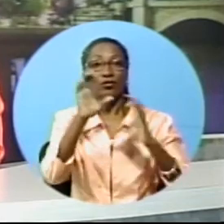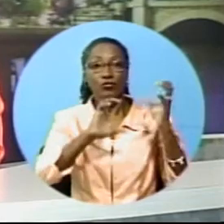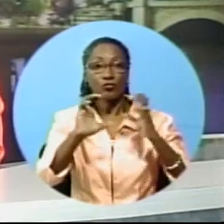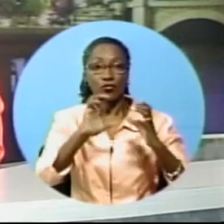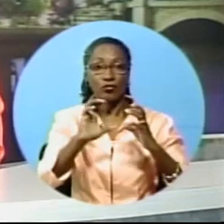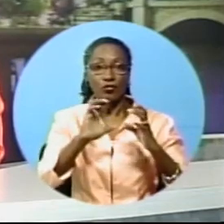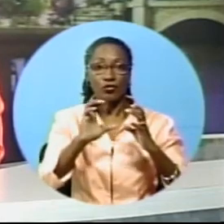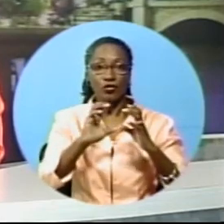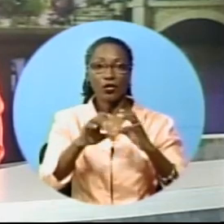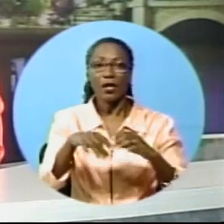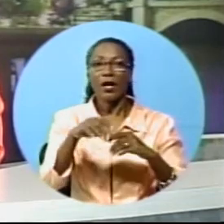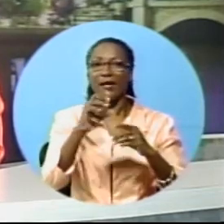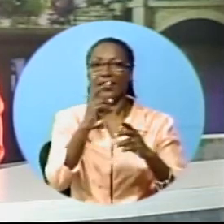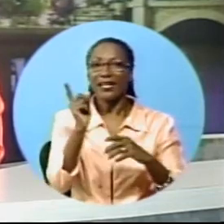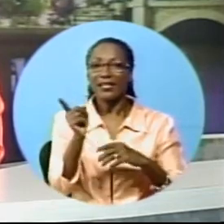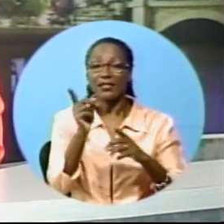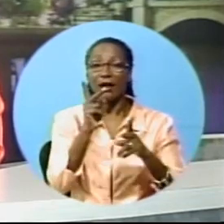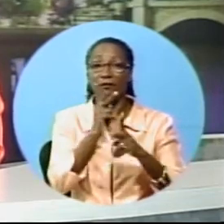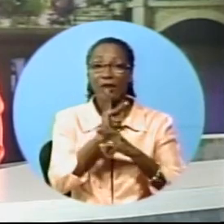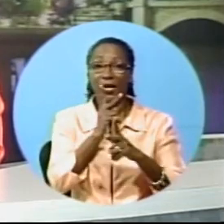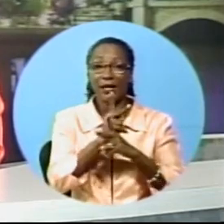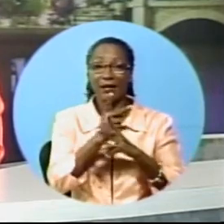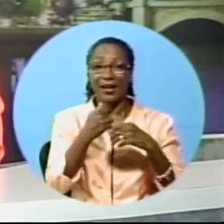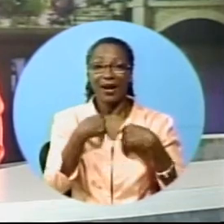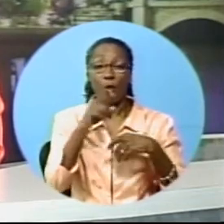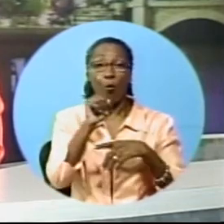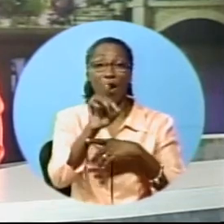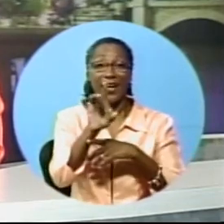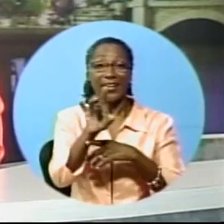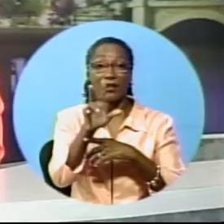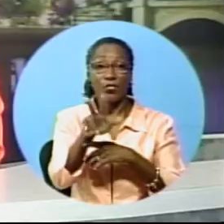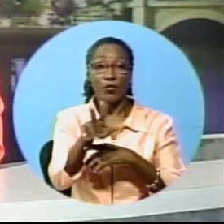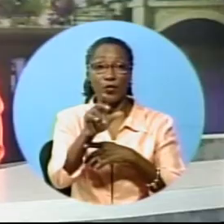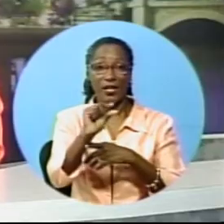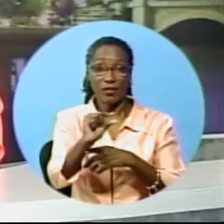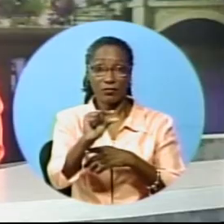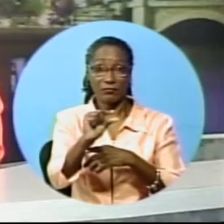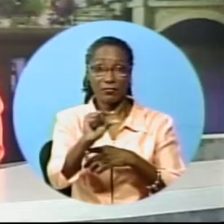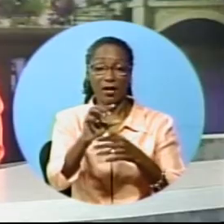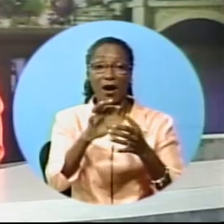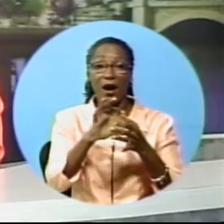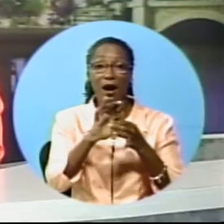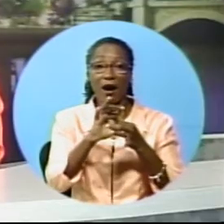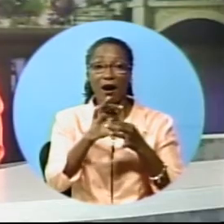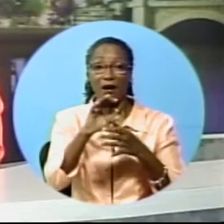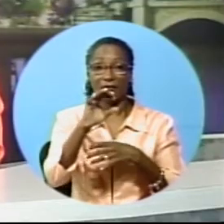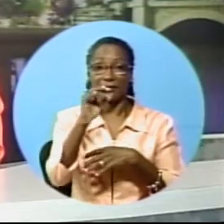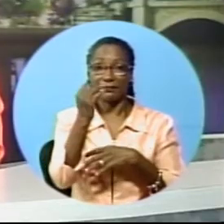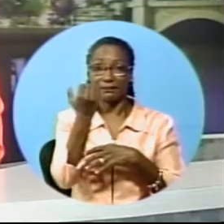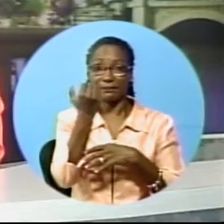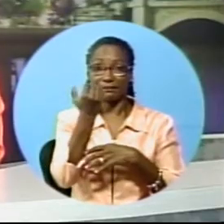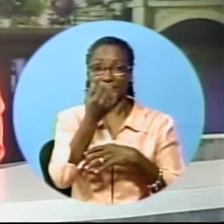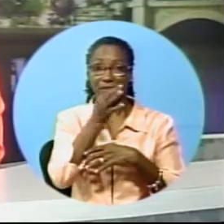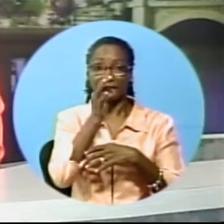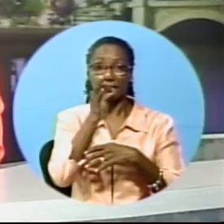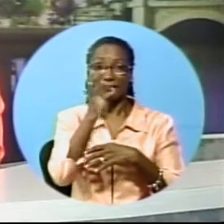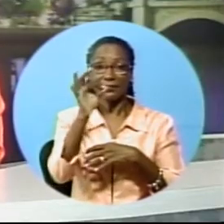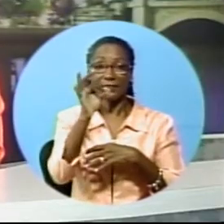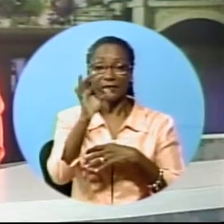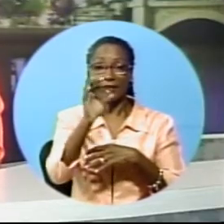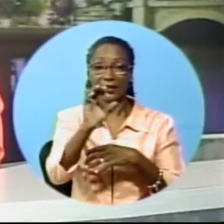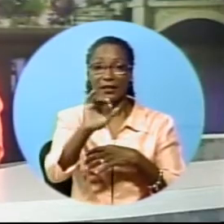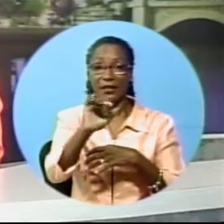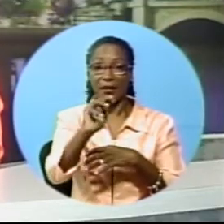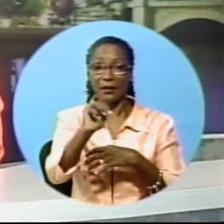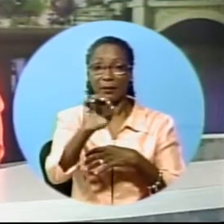vehicle, and 183 grams of cannabis was discovered hidden inside. Callender was subsequently charged with